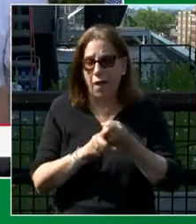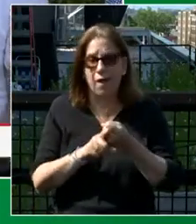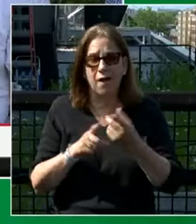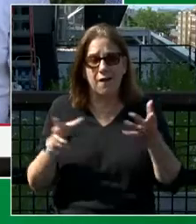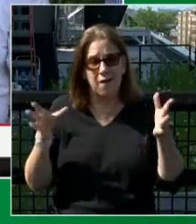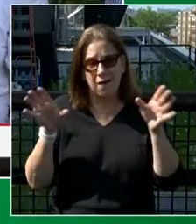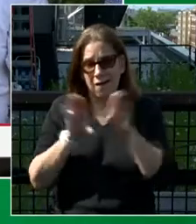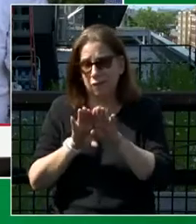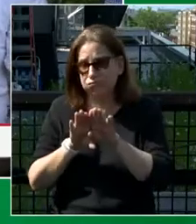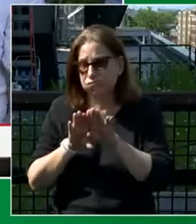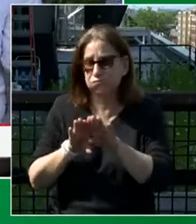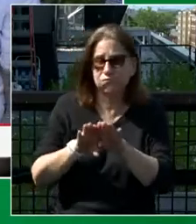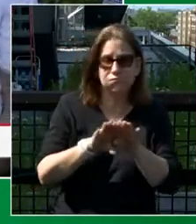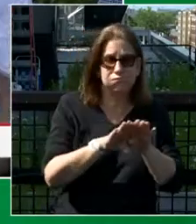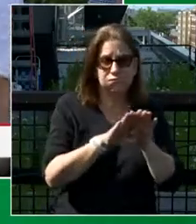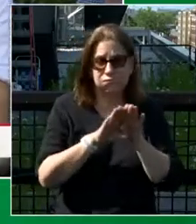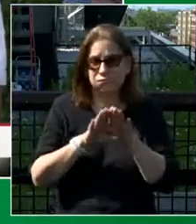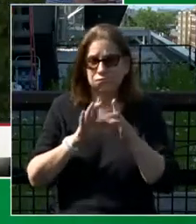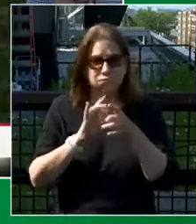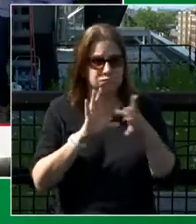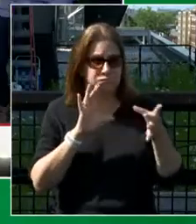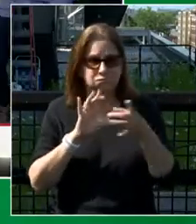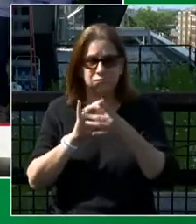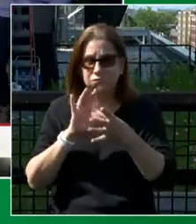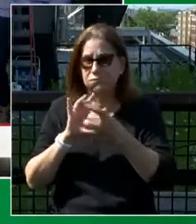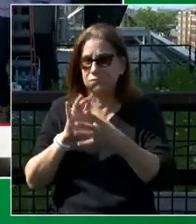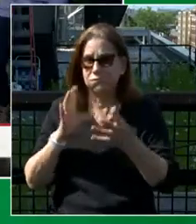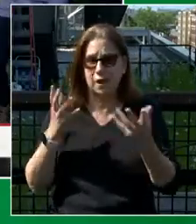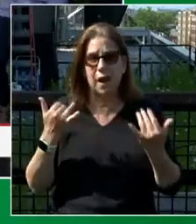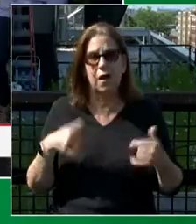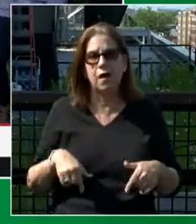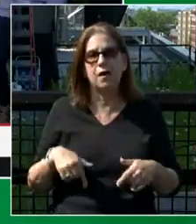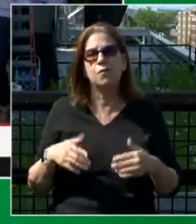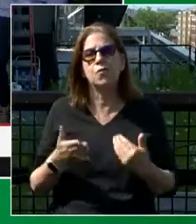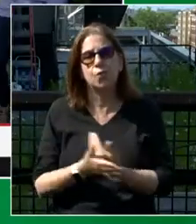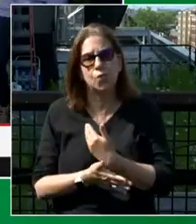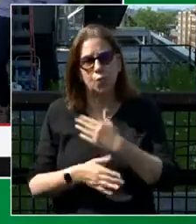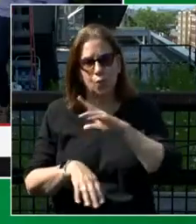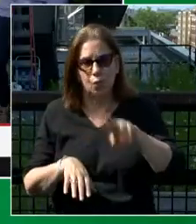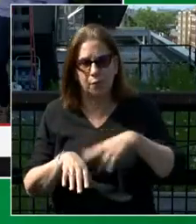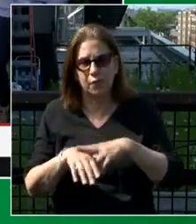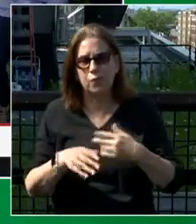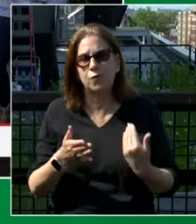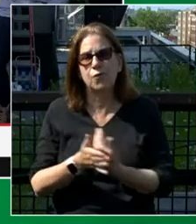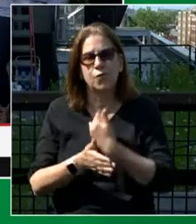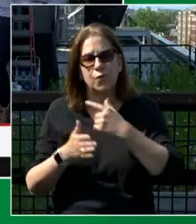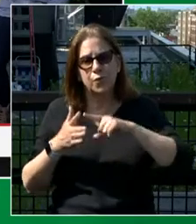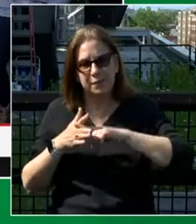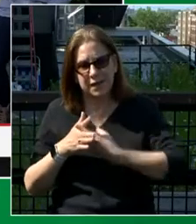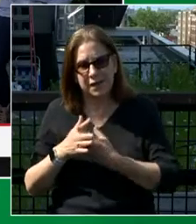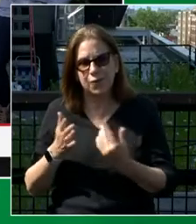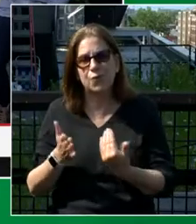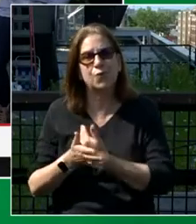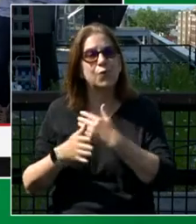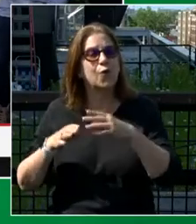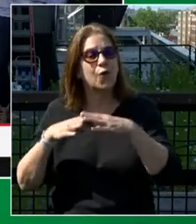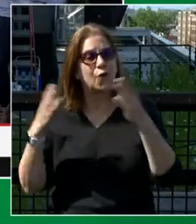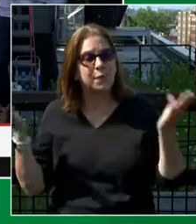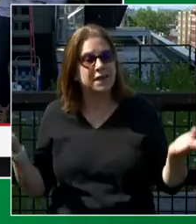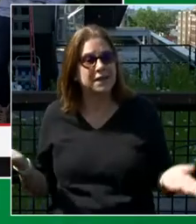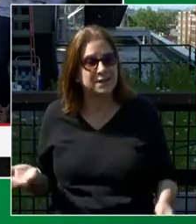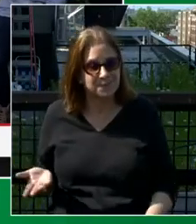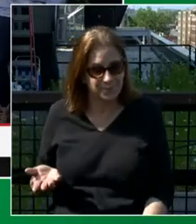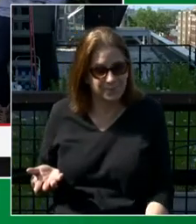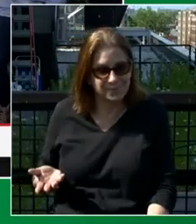again. Yeah, Andrew. Yeah, I mean, we kind of all want this, but we also want to be able to maintain our high standards